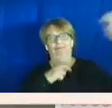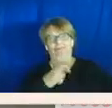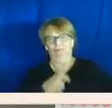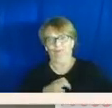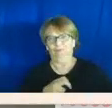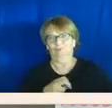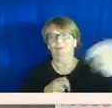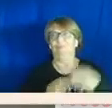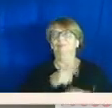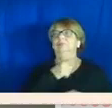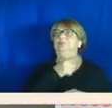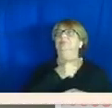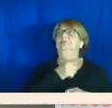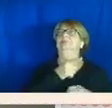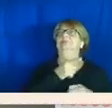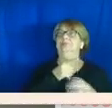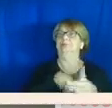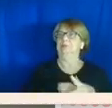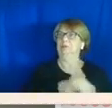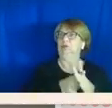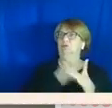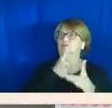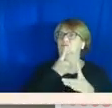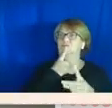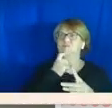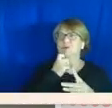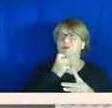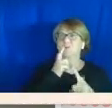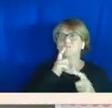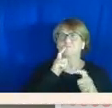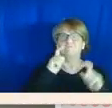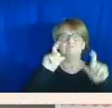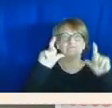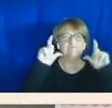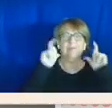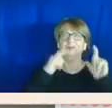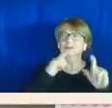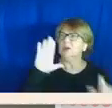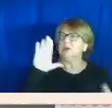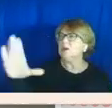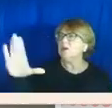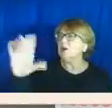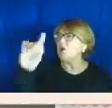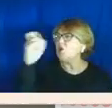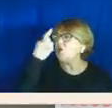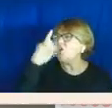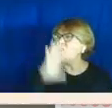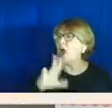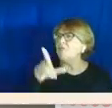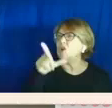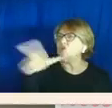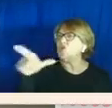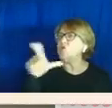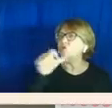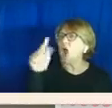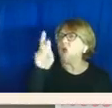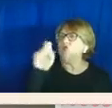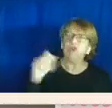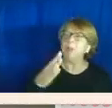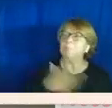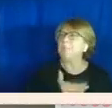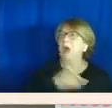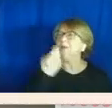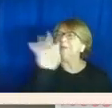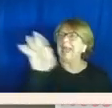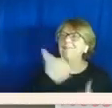started getting red and said, Governor Sununu, you don't treat my staff this way. Who do you